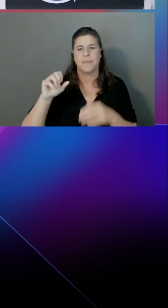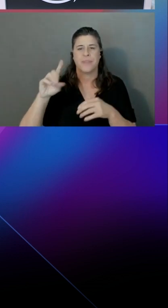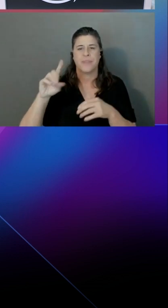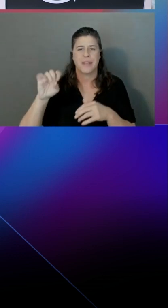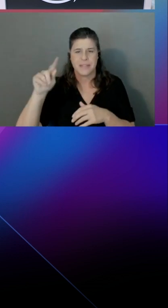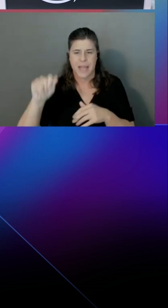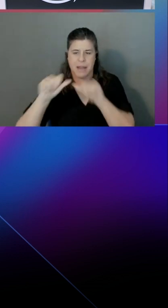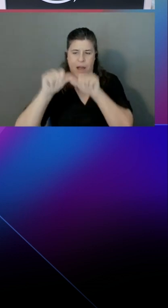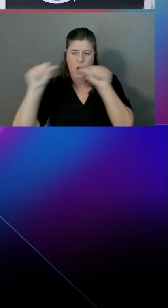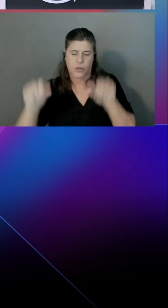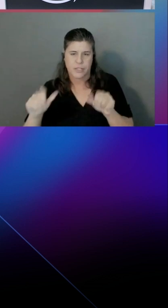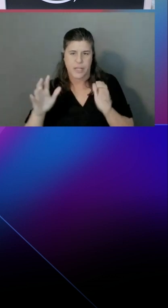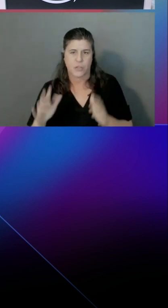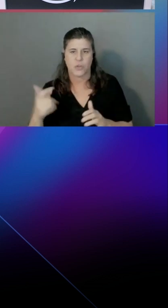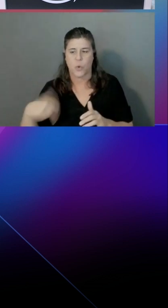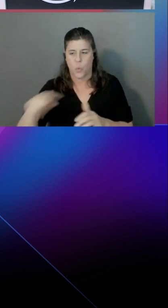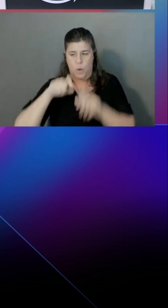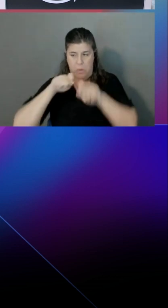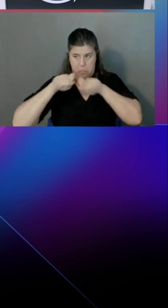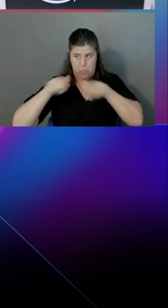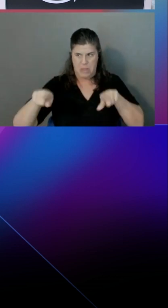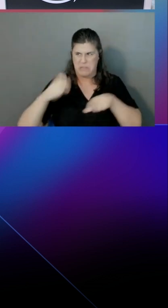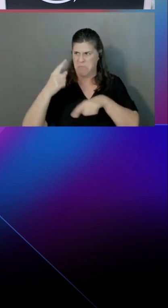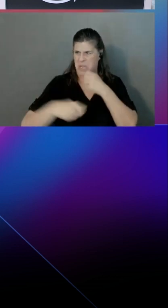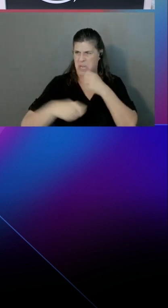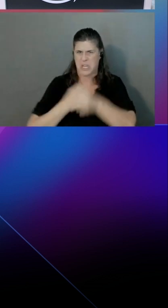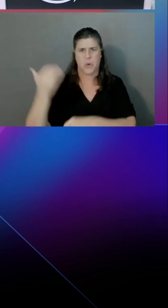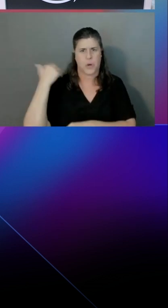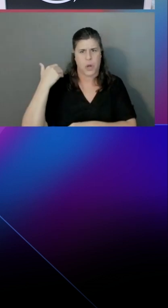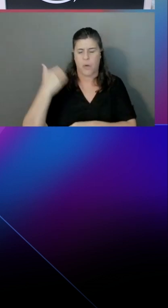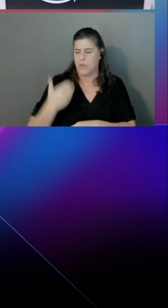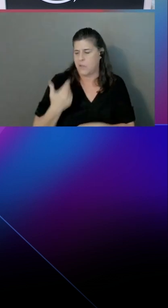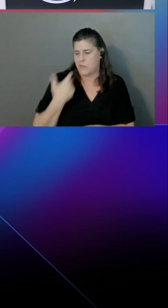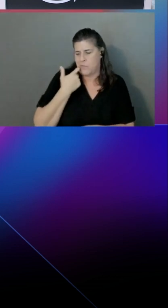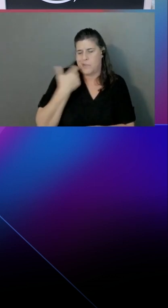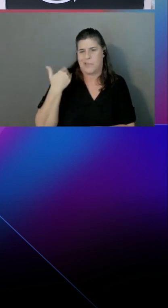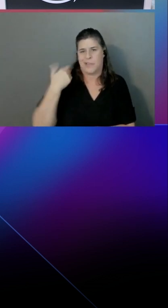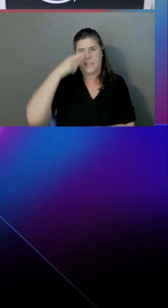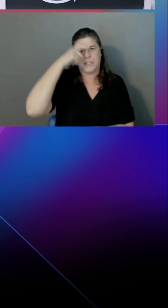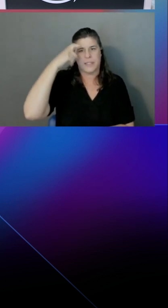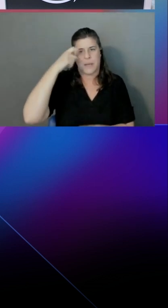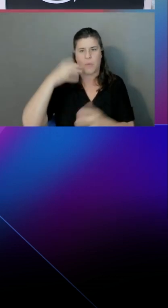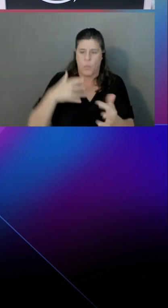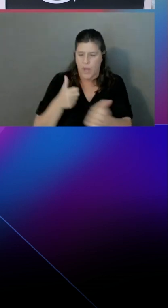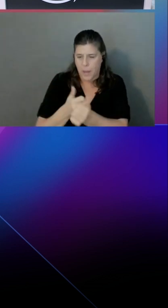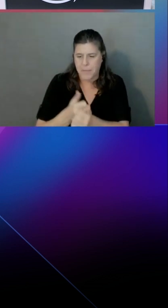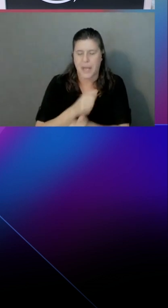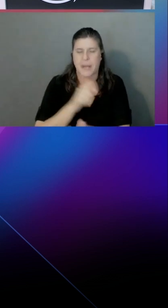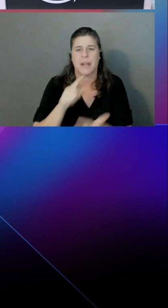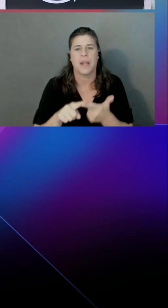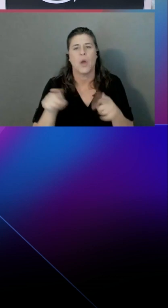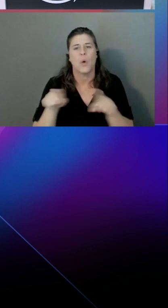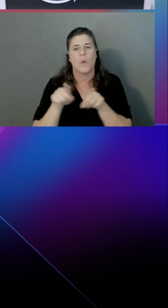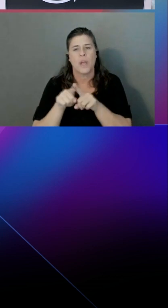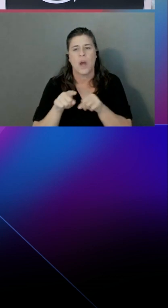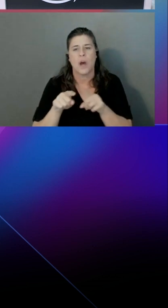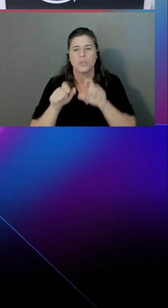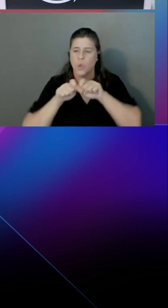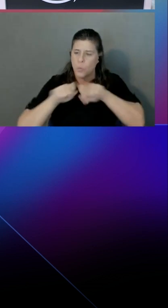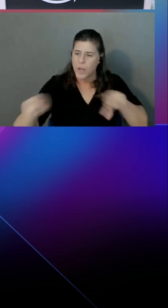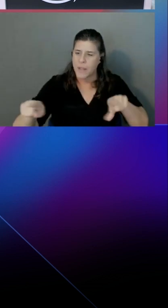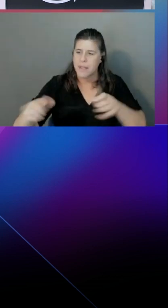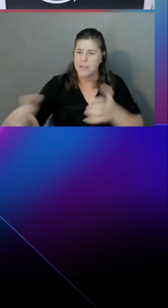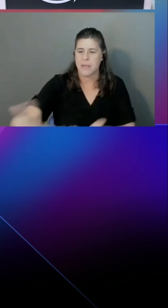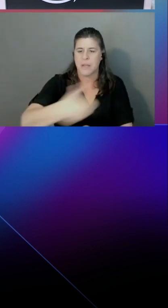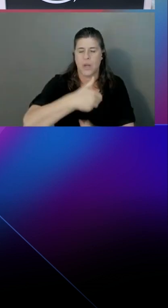over a year ago, and then this past summer we updated it, and we also released a collection of open source assets